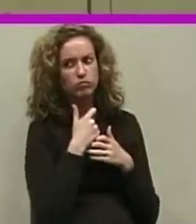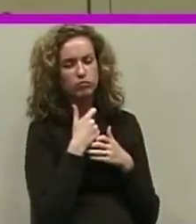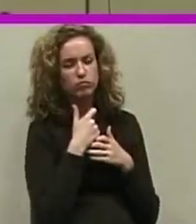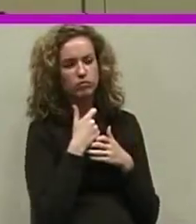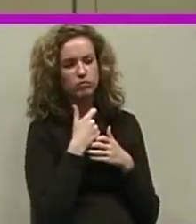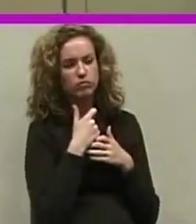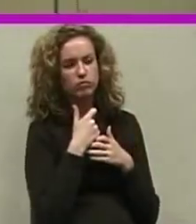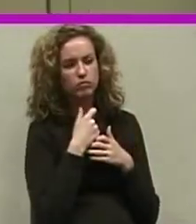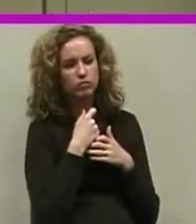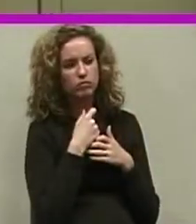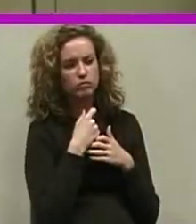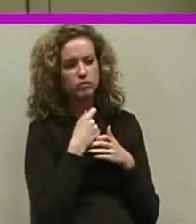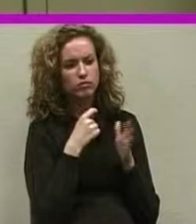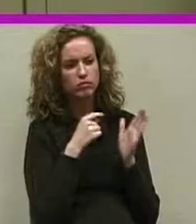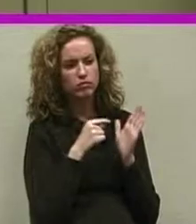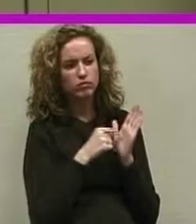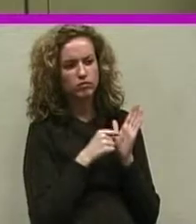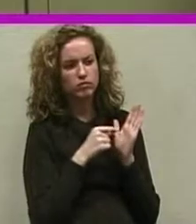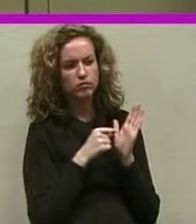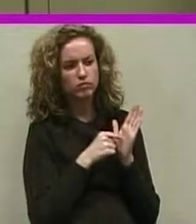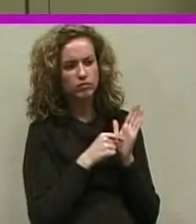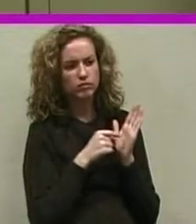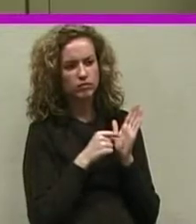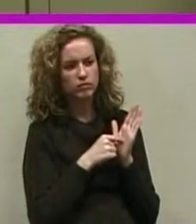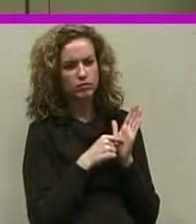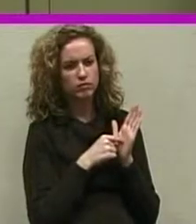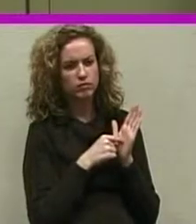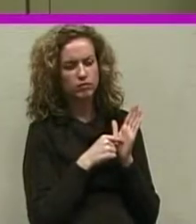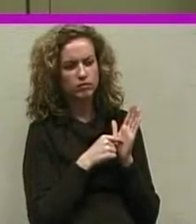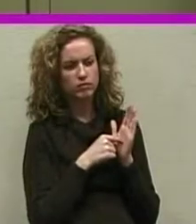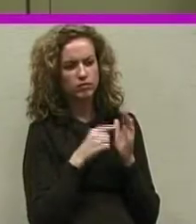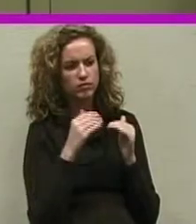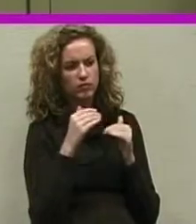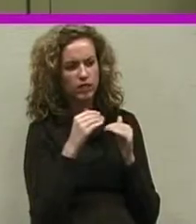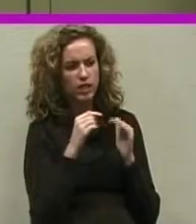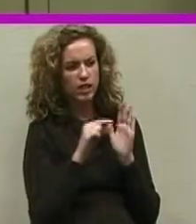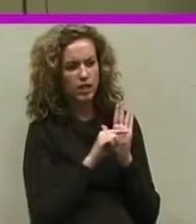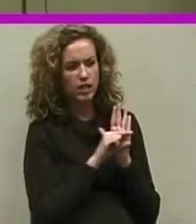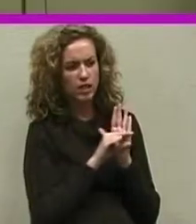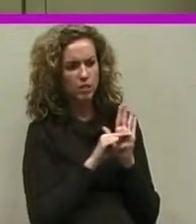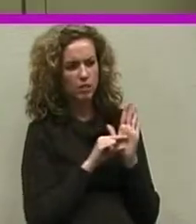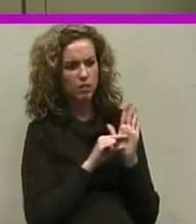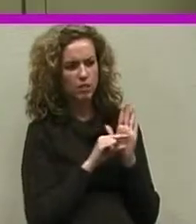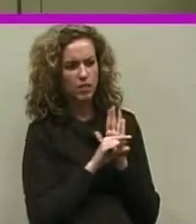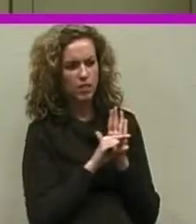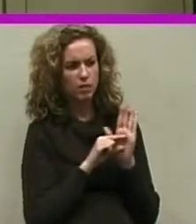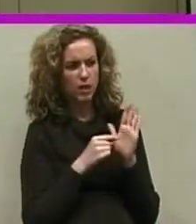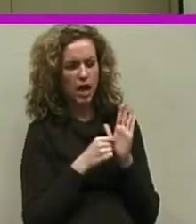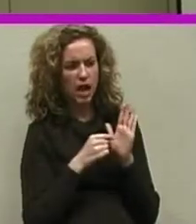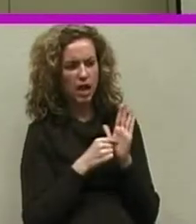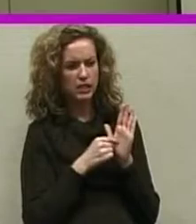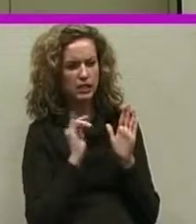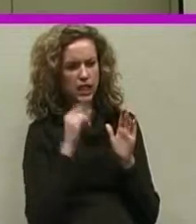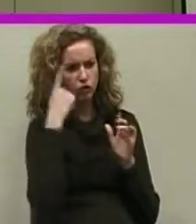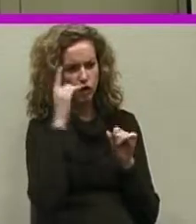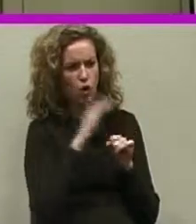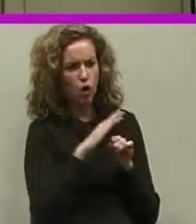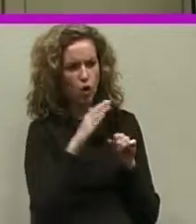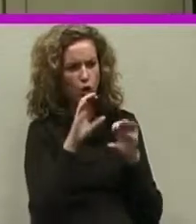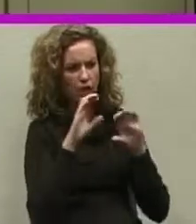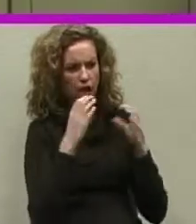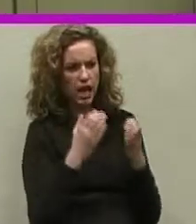You've got down here in the box down at the bottom, it kind of tells you what we're looking at. The big box with a few marks, and that's for the whole class. We put one down there because the teacher